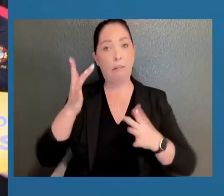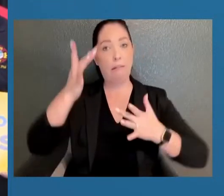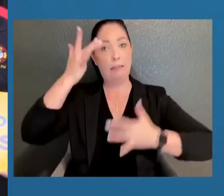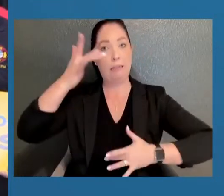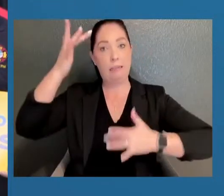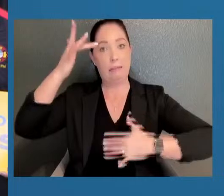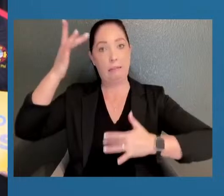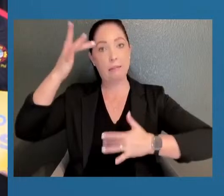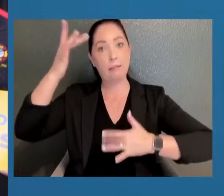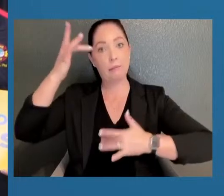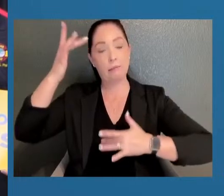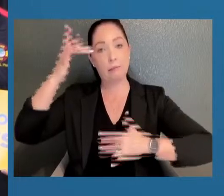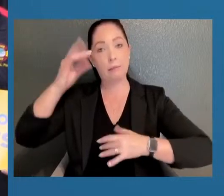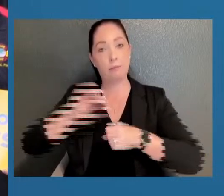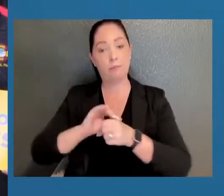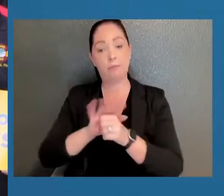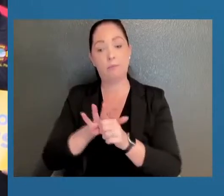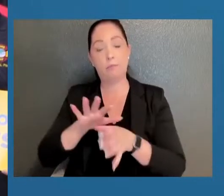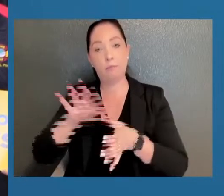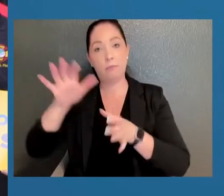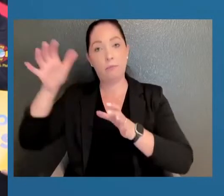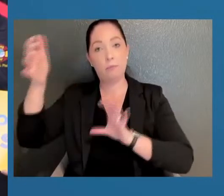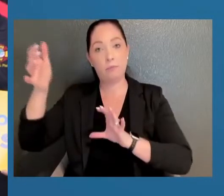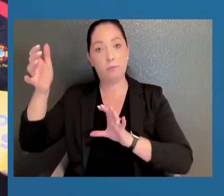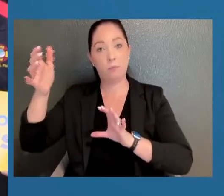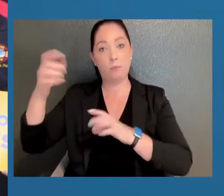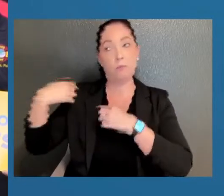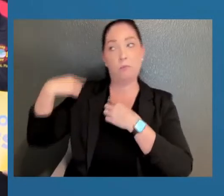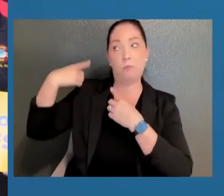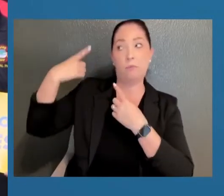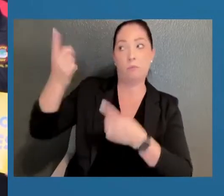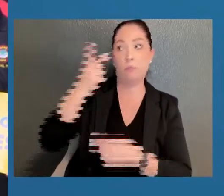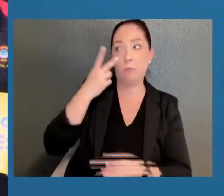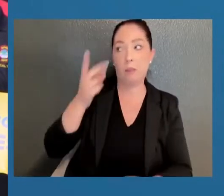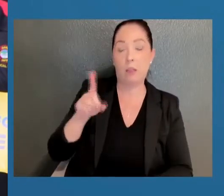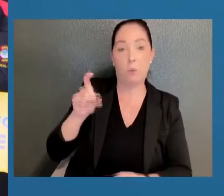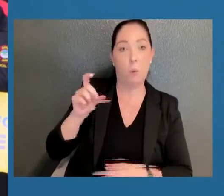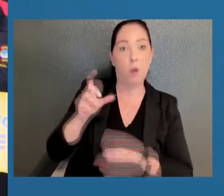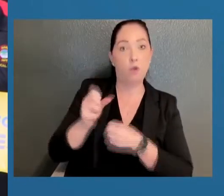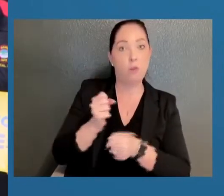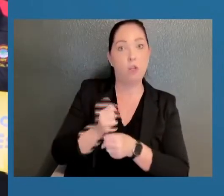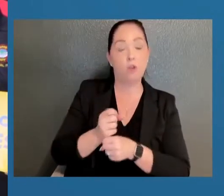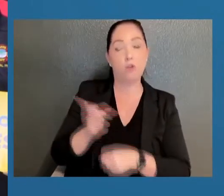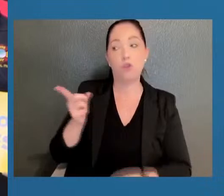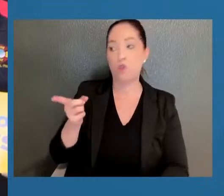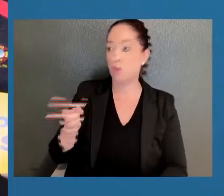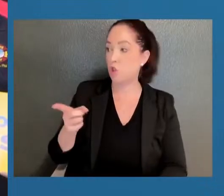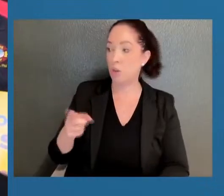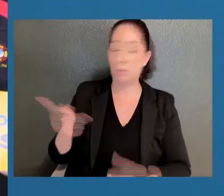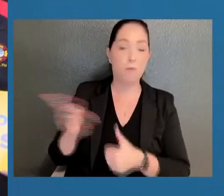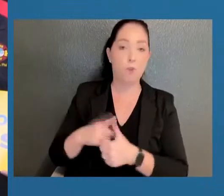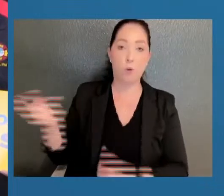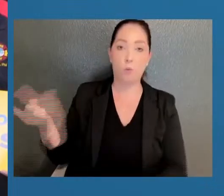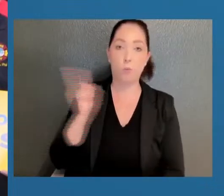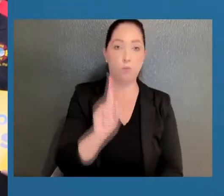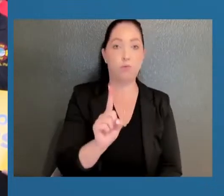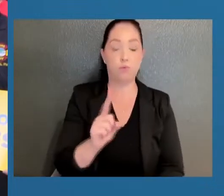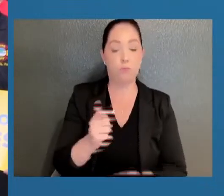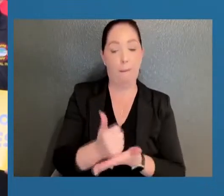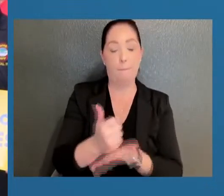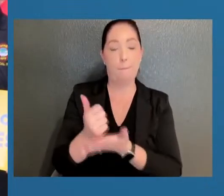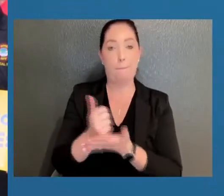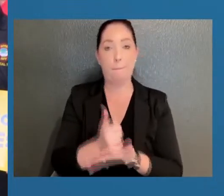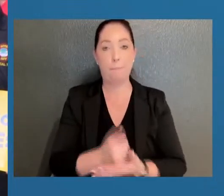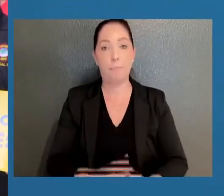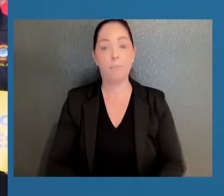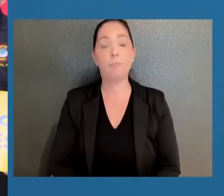of 100 years we have not seen. She was one of the first ones on the ground with me with this health center. I also want to